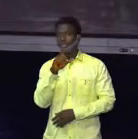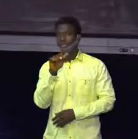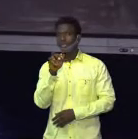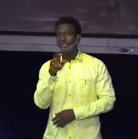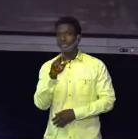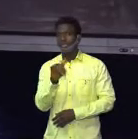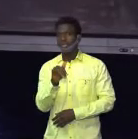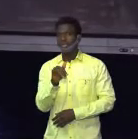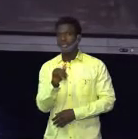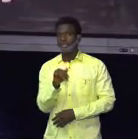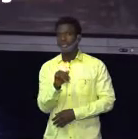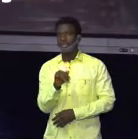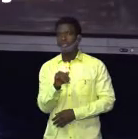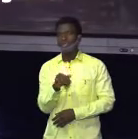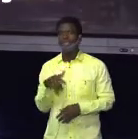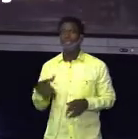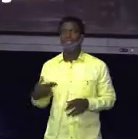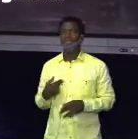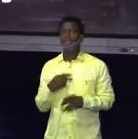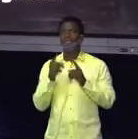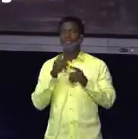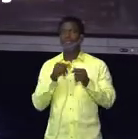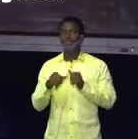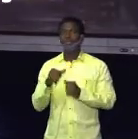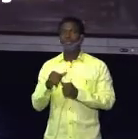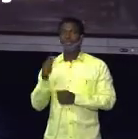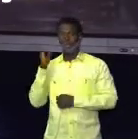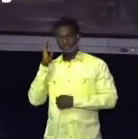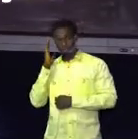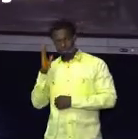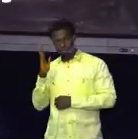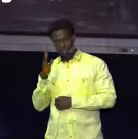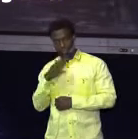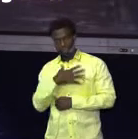talk about will and shall. Will,